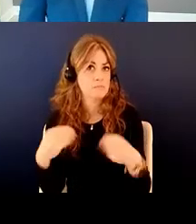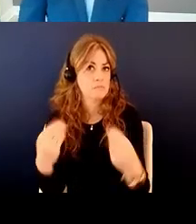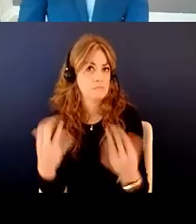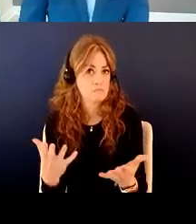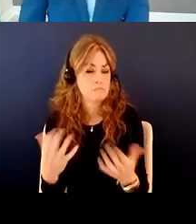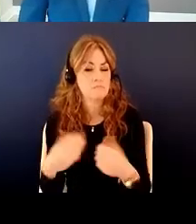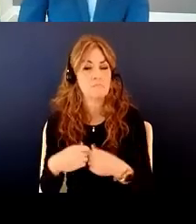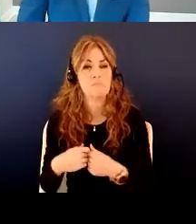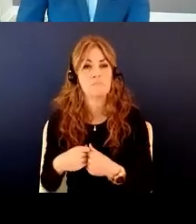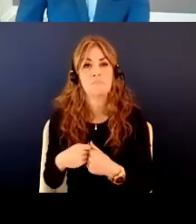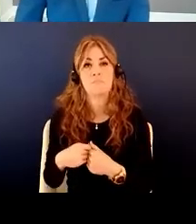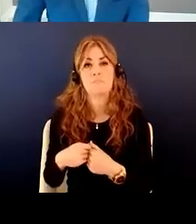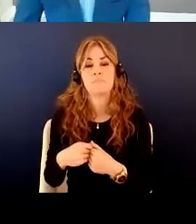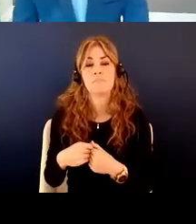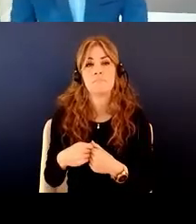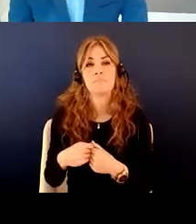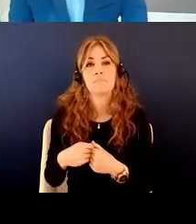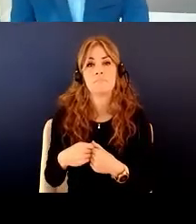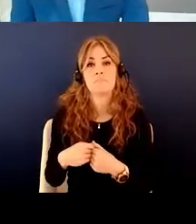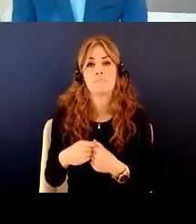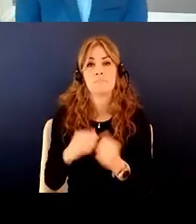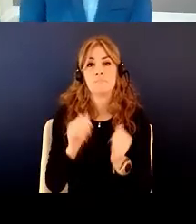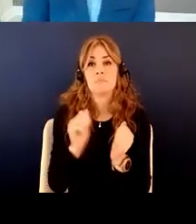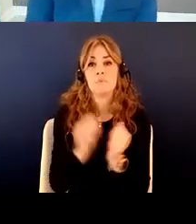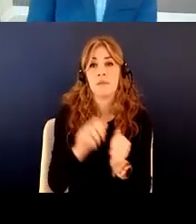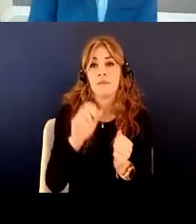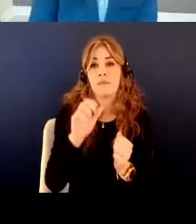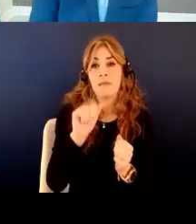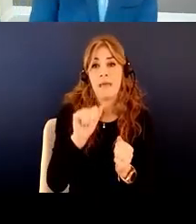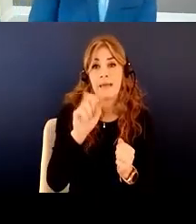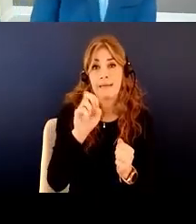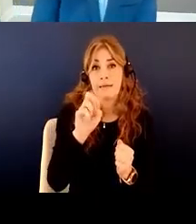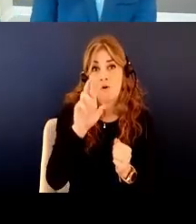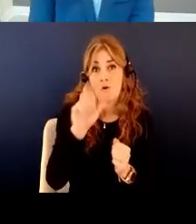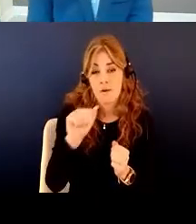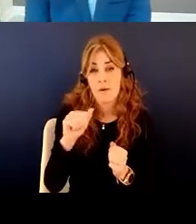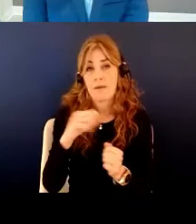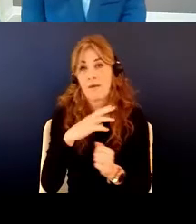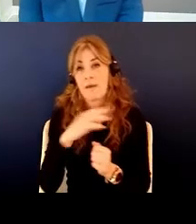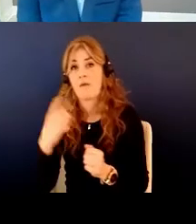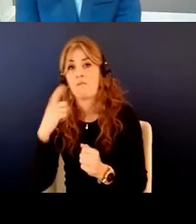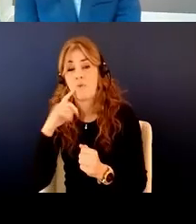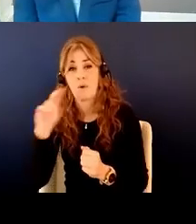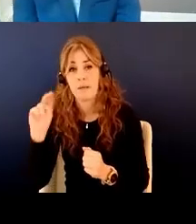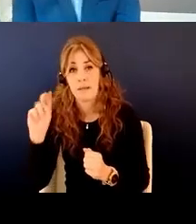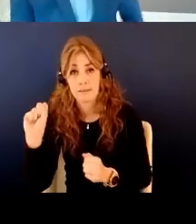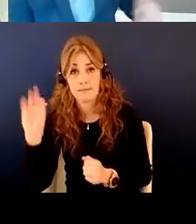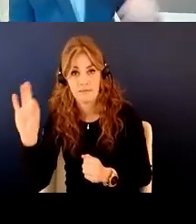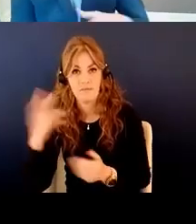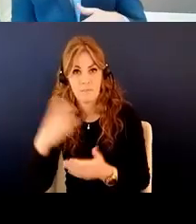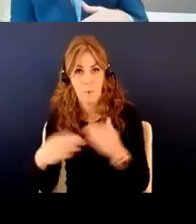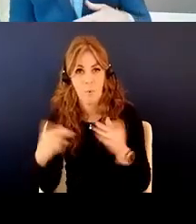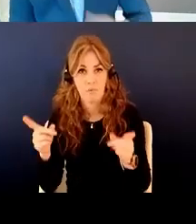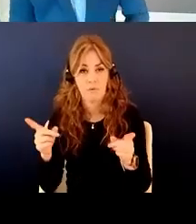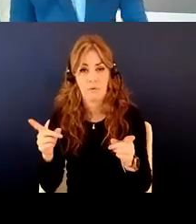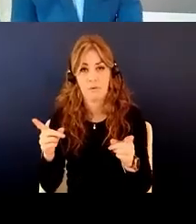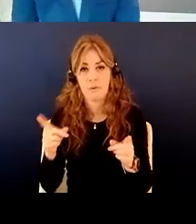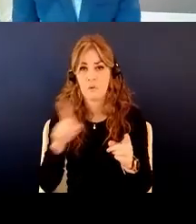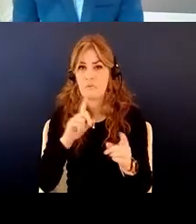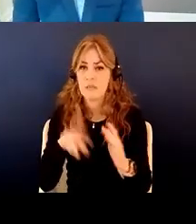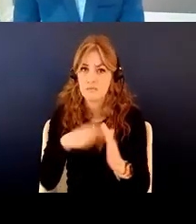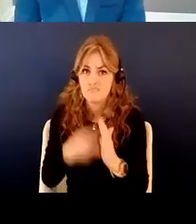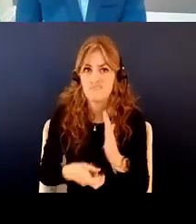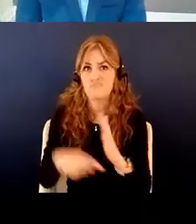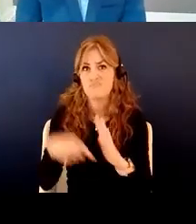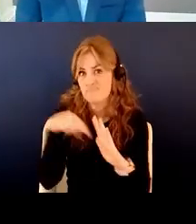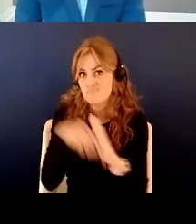conduct, both with AERA and for NSF, and we do some deeper dives